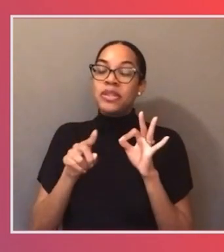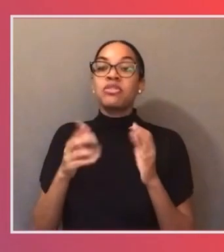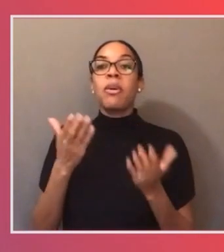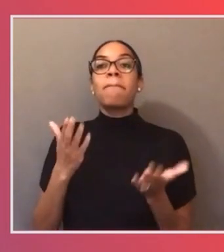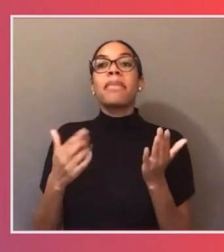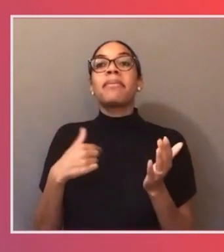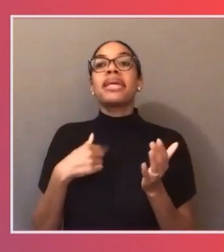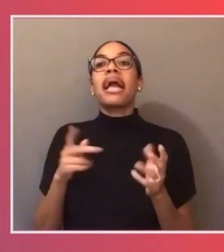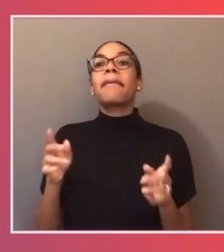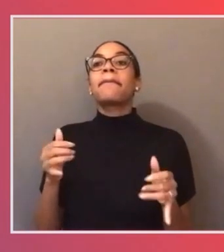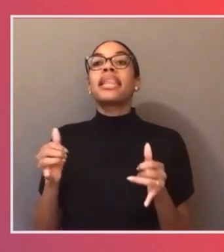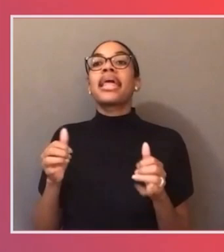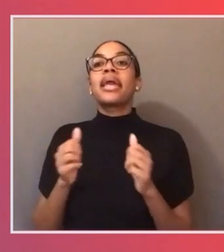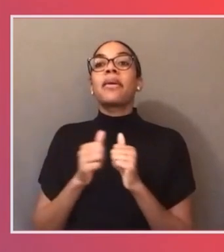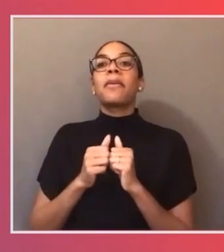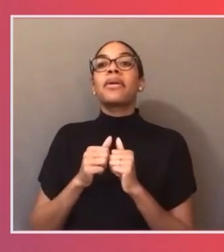there